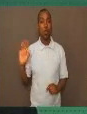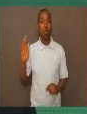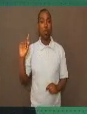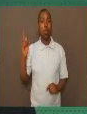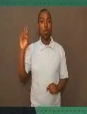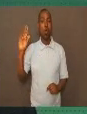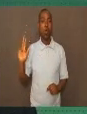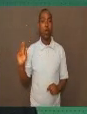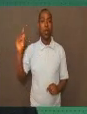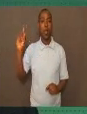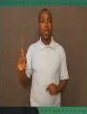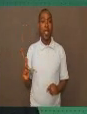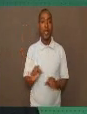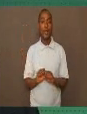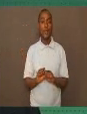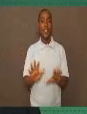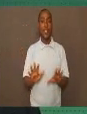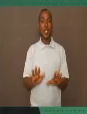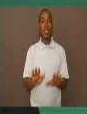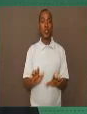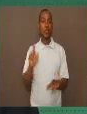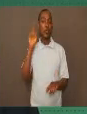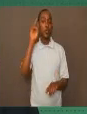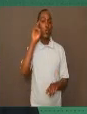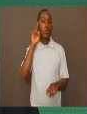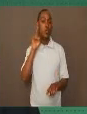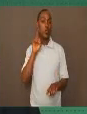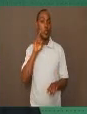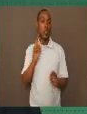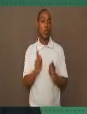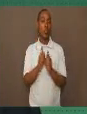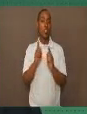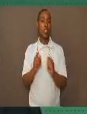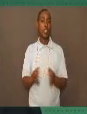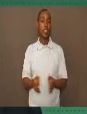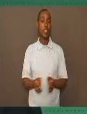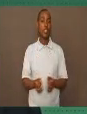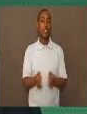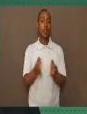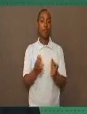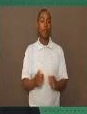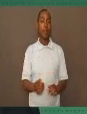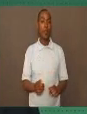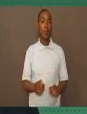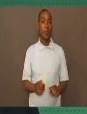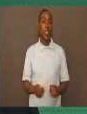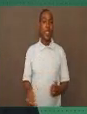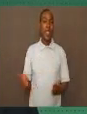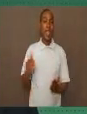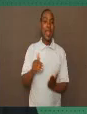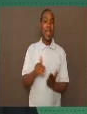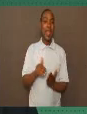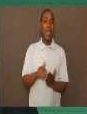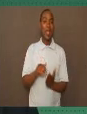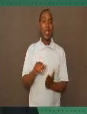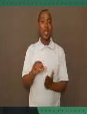Gonorrhea is spread through sexual contact, but it can also be